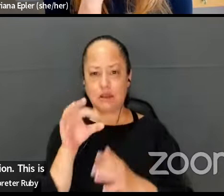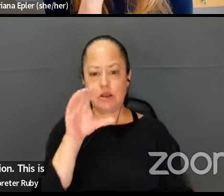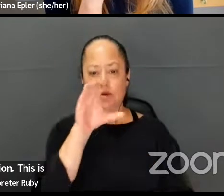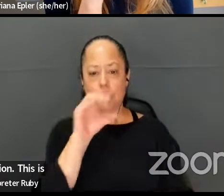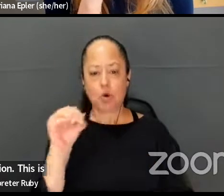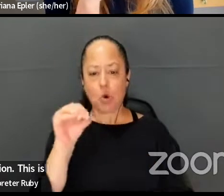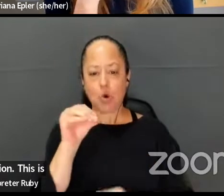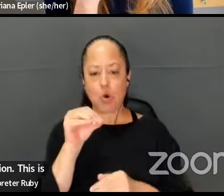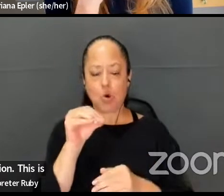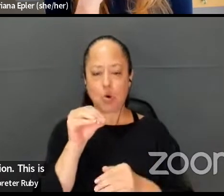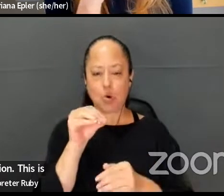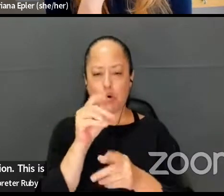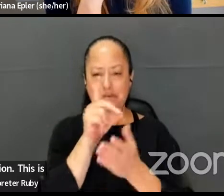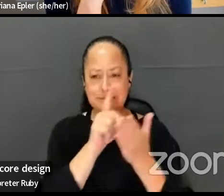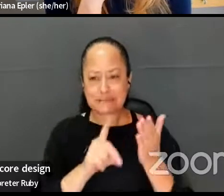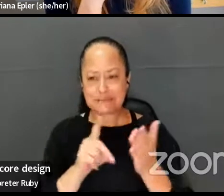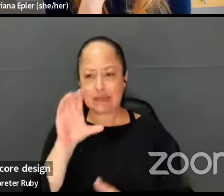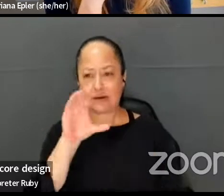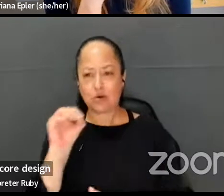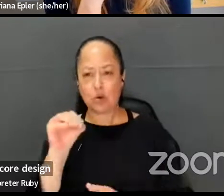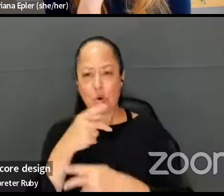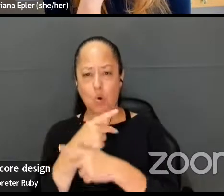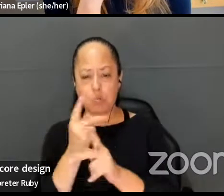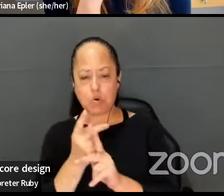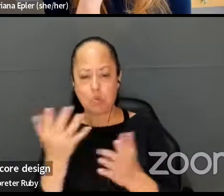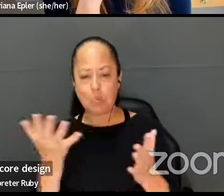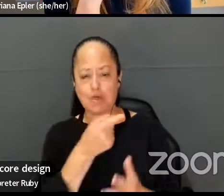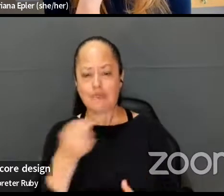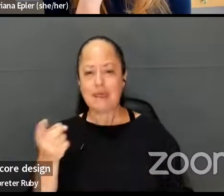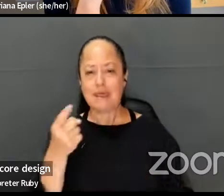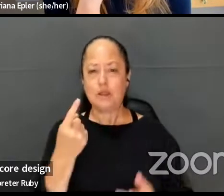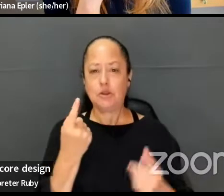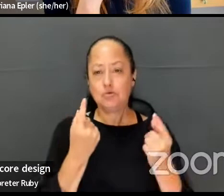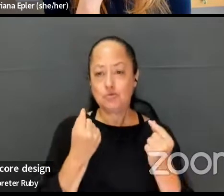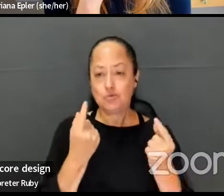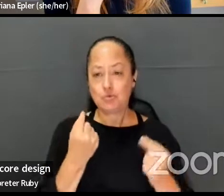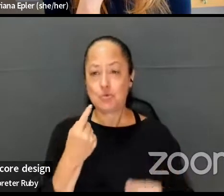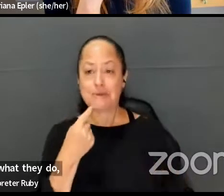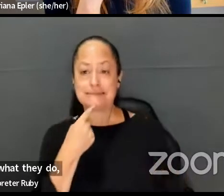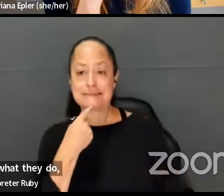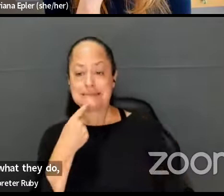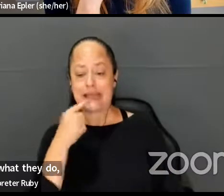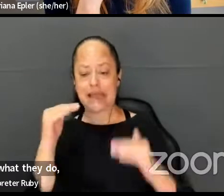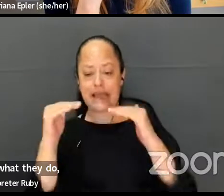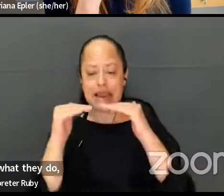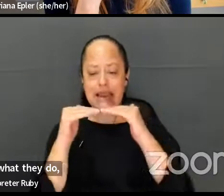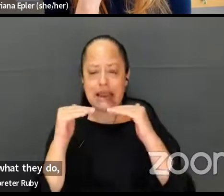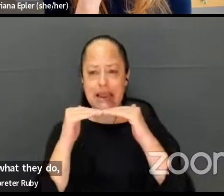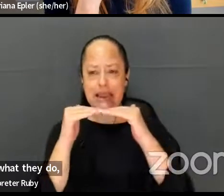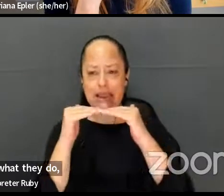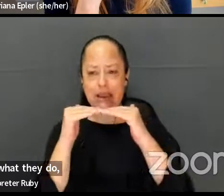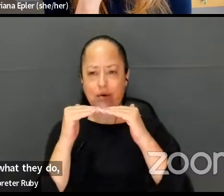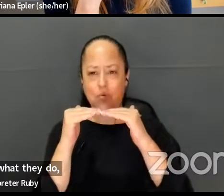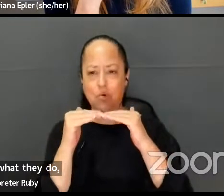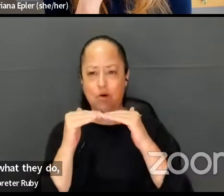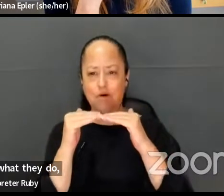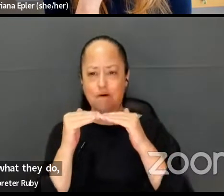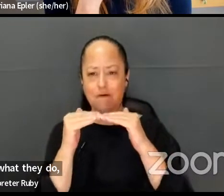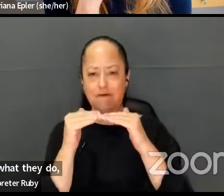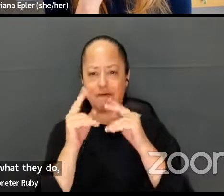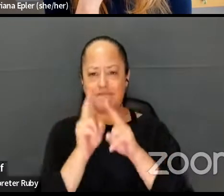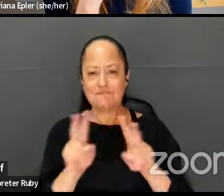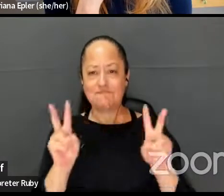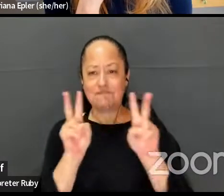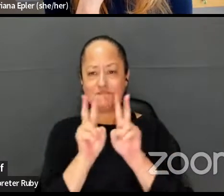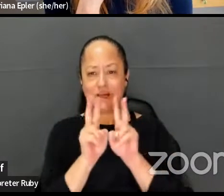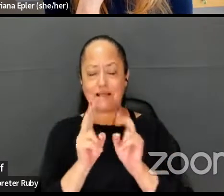co-production. And what they do, what they say is of equal value. And to a certain extent, some